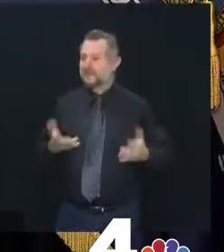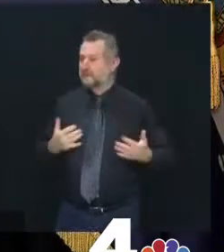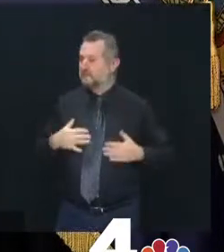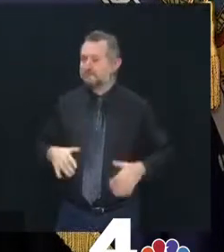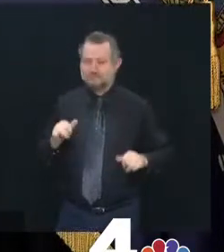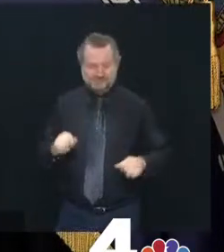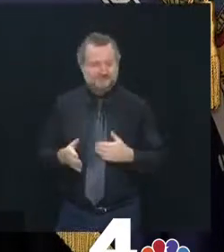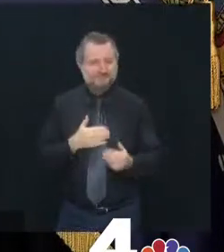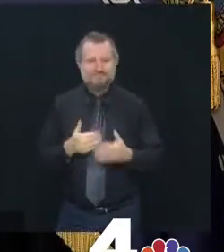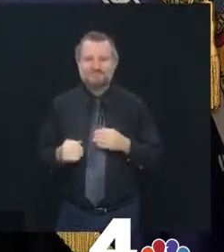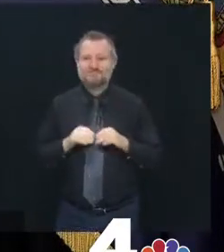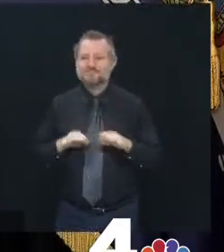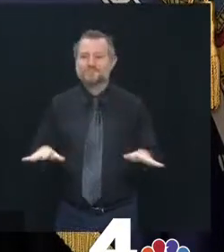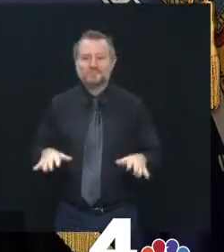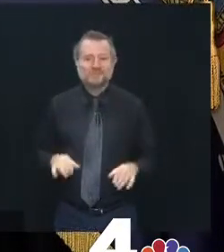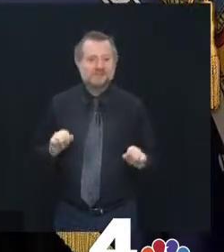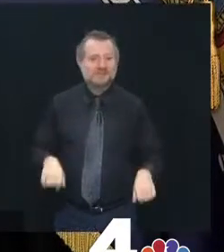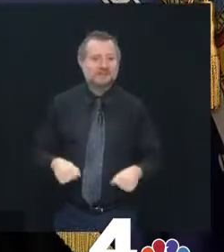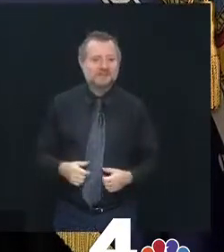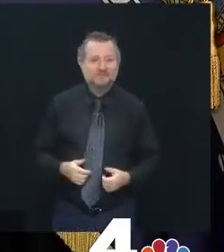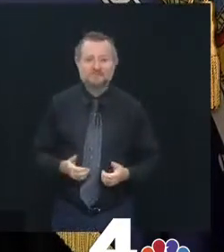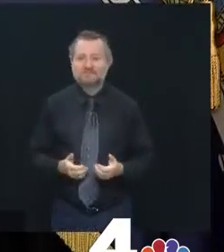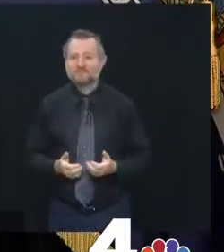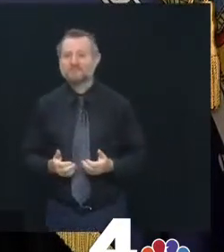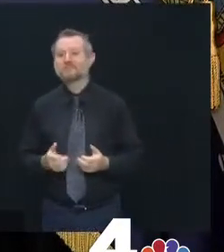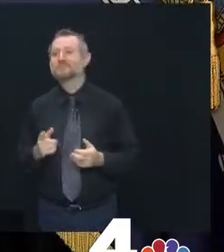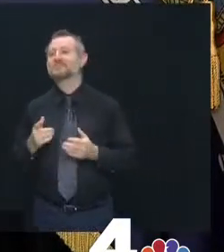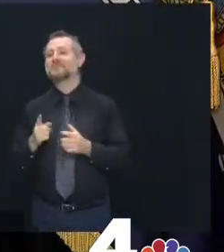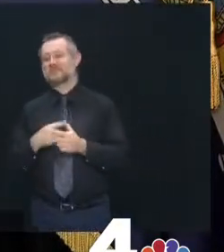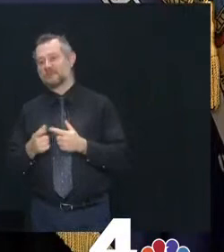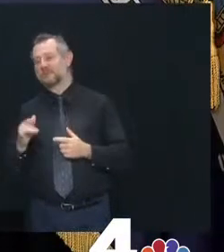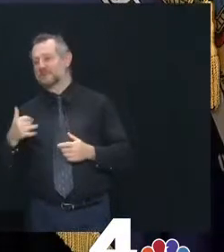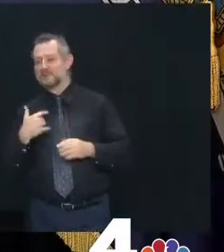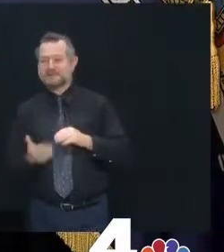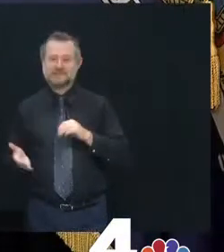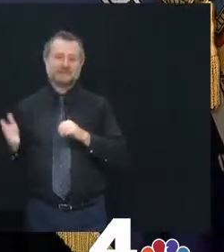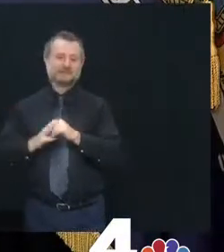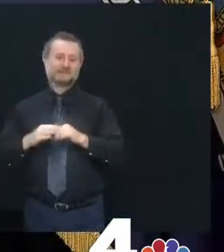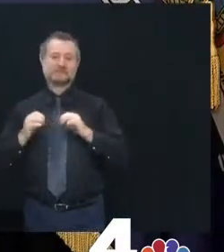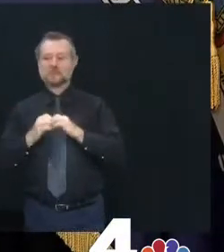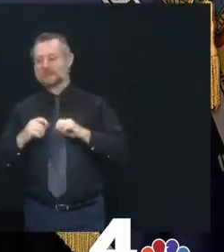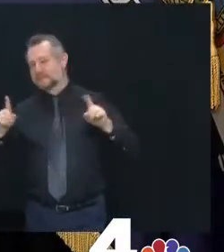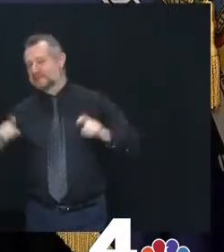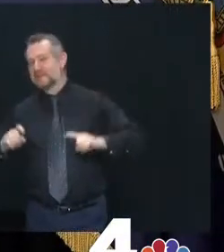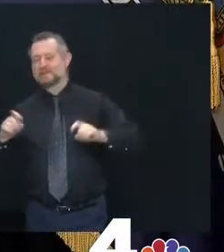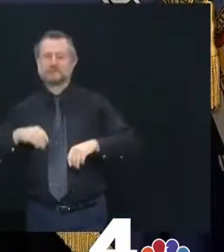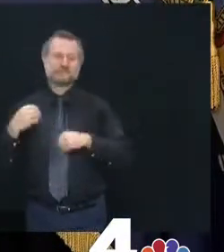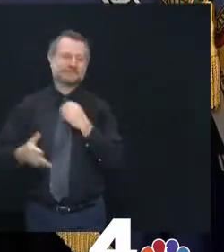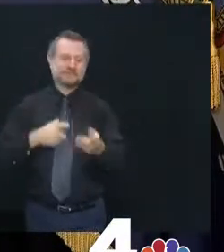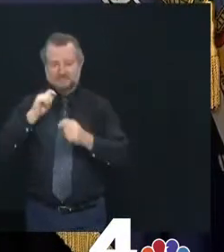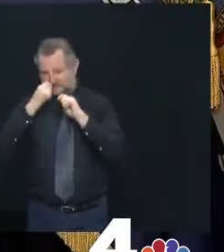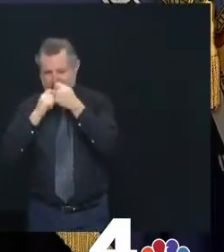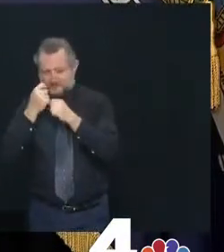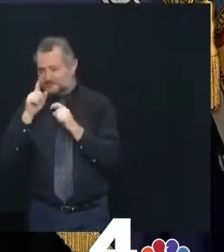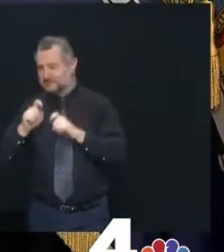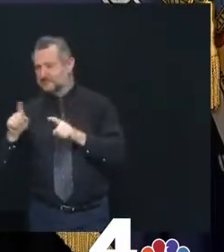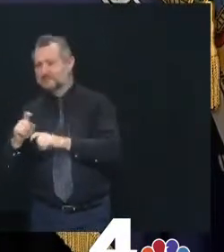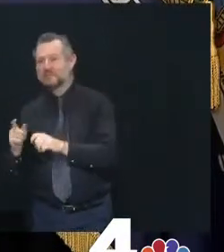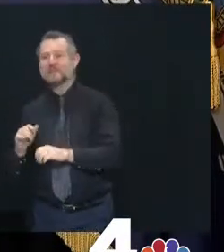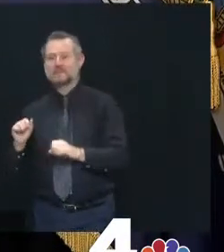etc. Then we developed more testing later on, so then we can actually